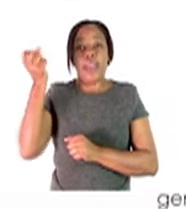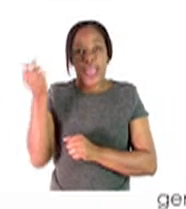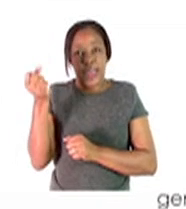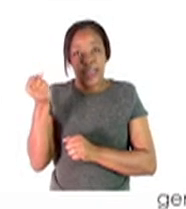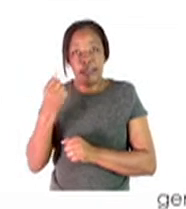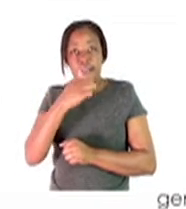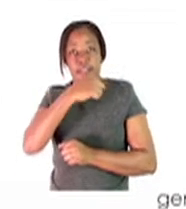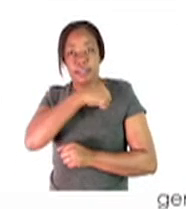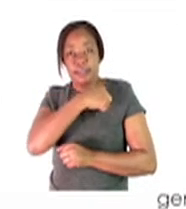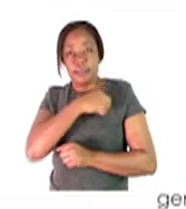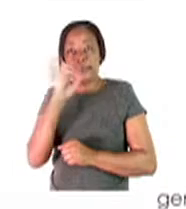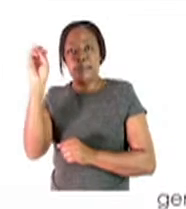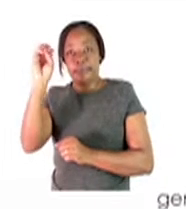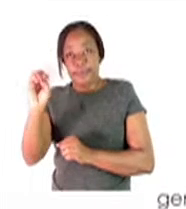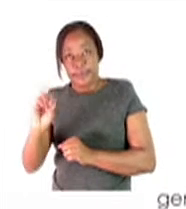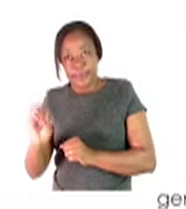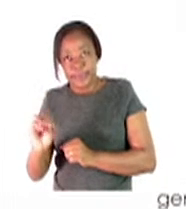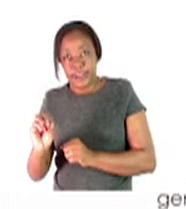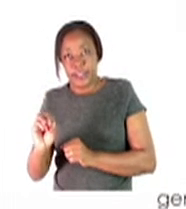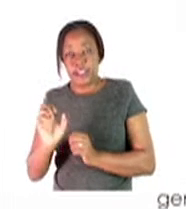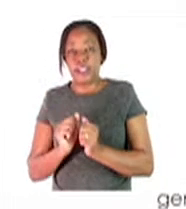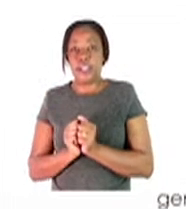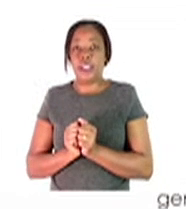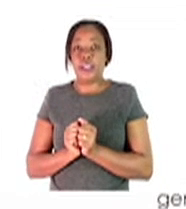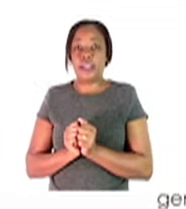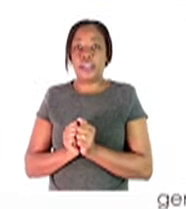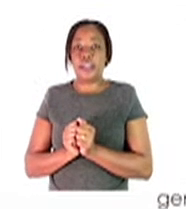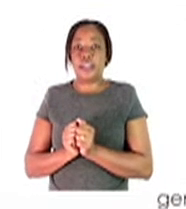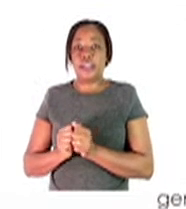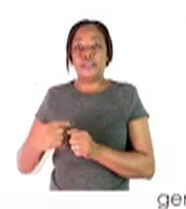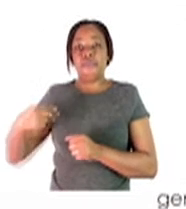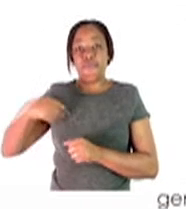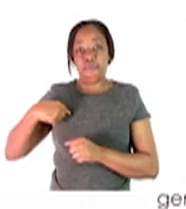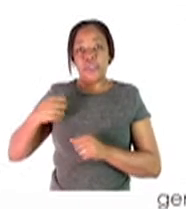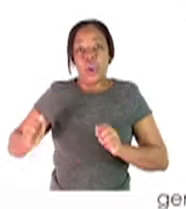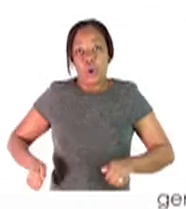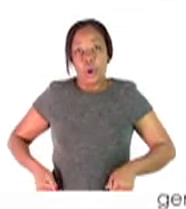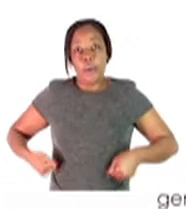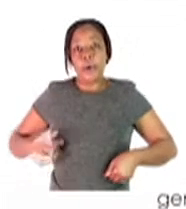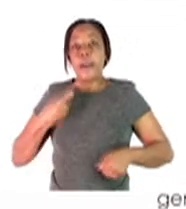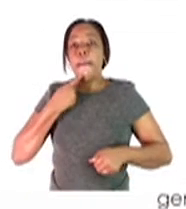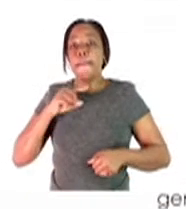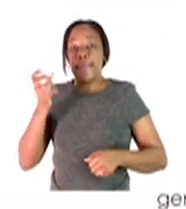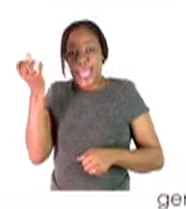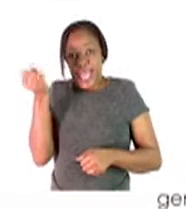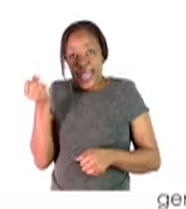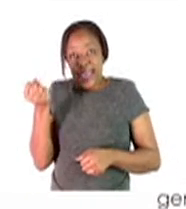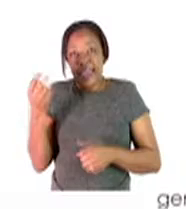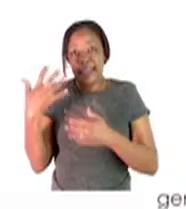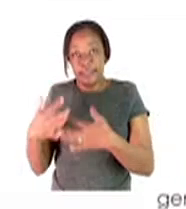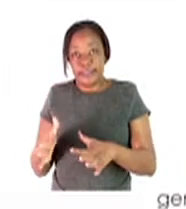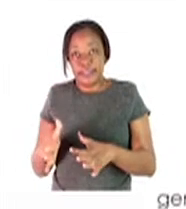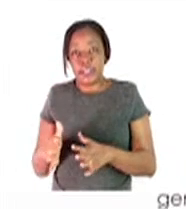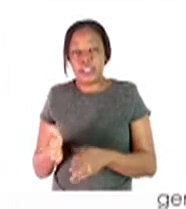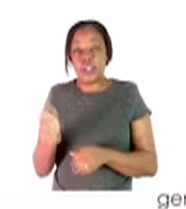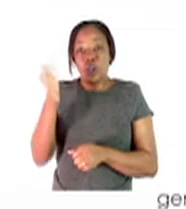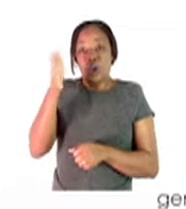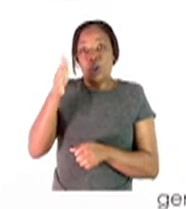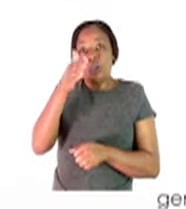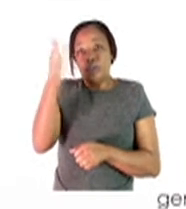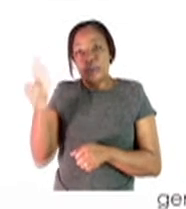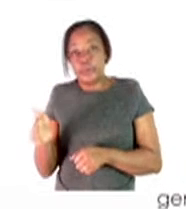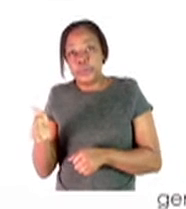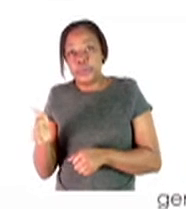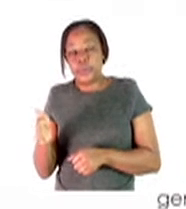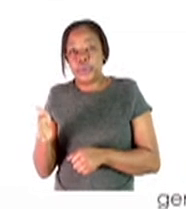side. They've given us the boy side, and we want the girl side. How do we call them in the girl side?